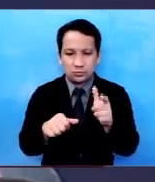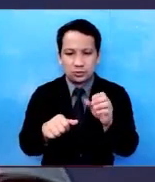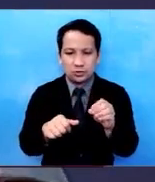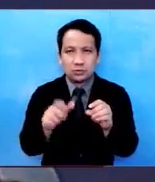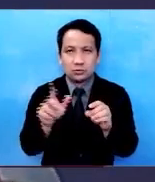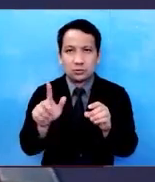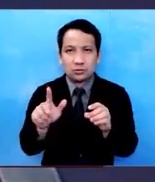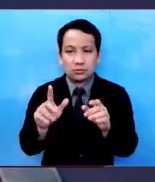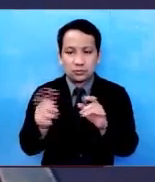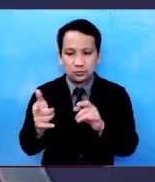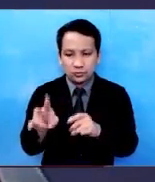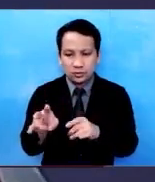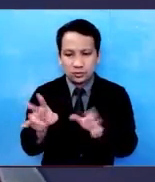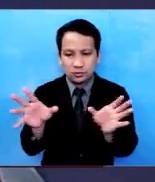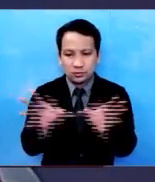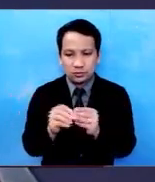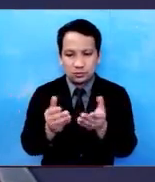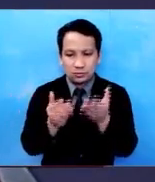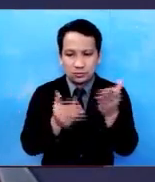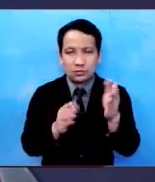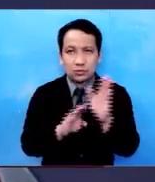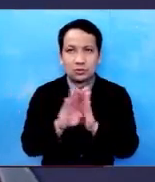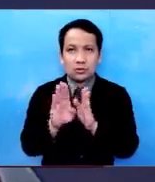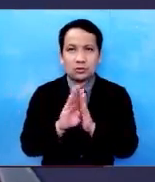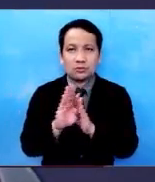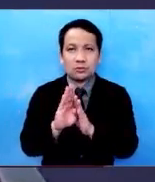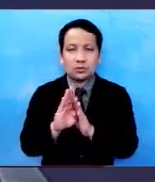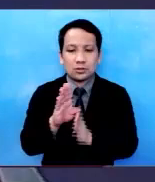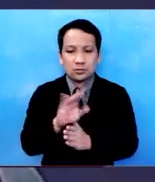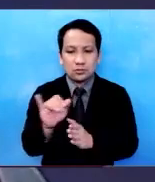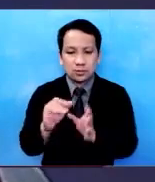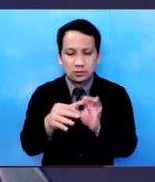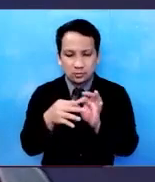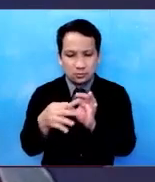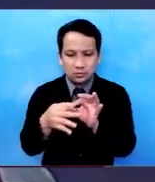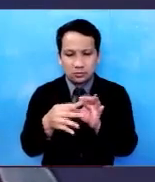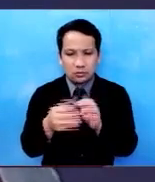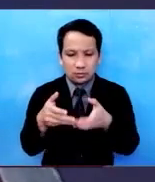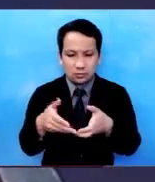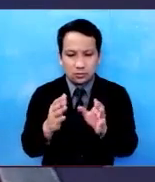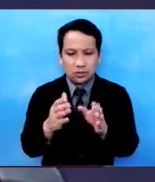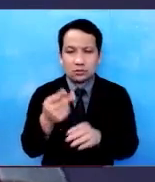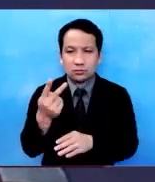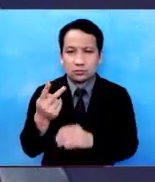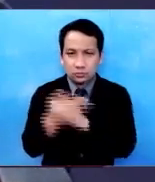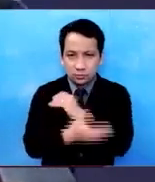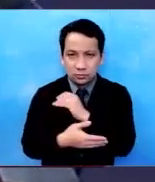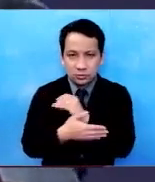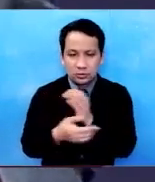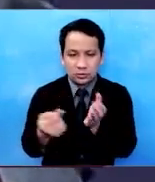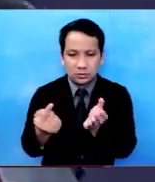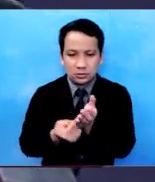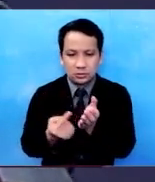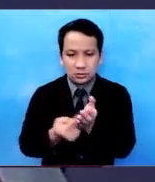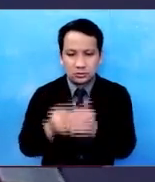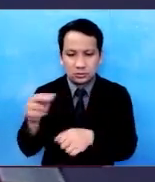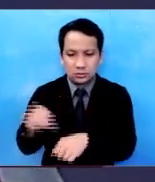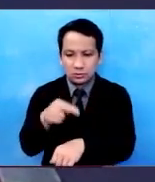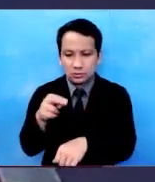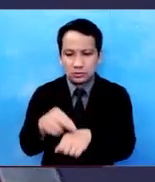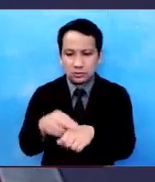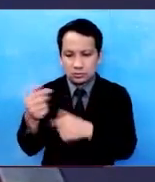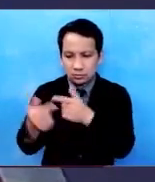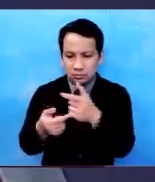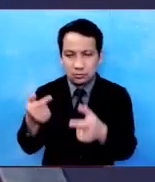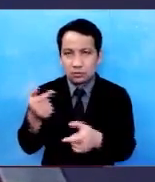2023-27 that could further enhance bilateral cooperation, allow our two countries to discuss regional and global issues